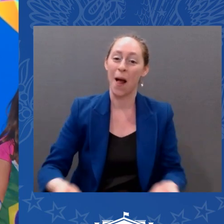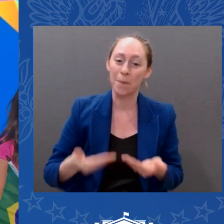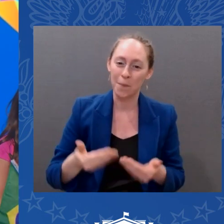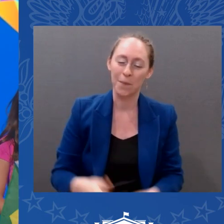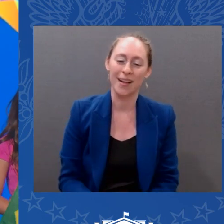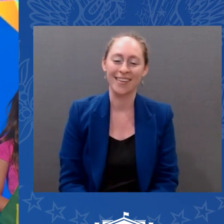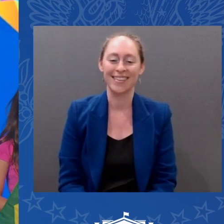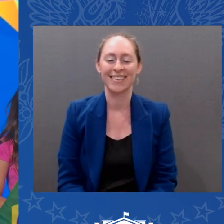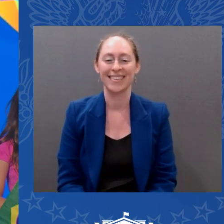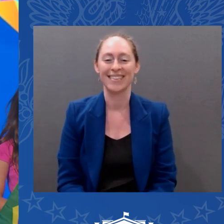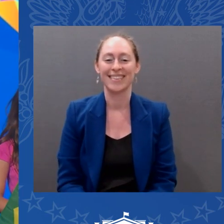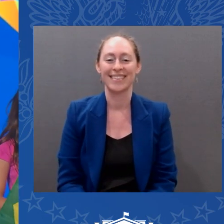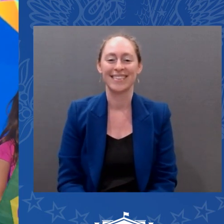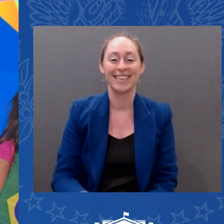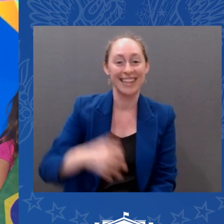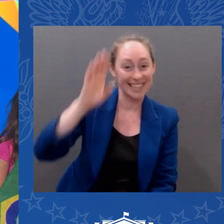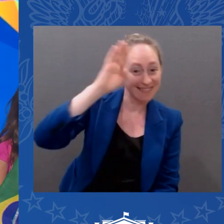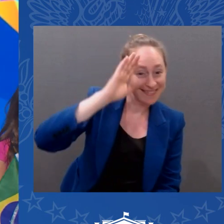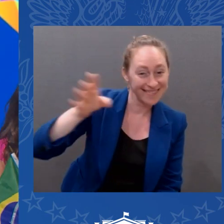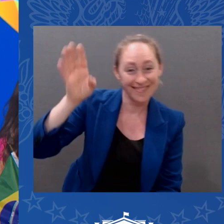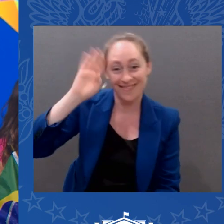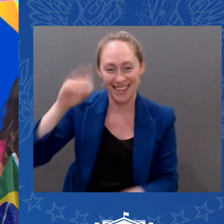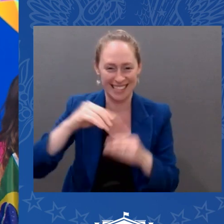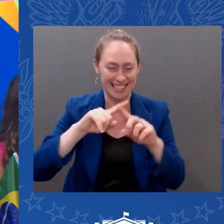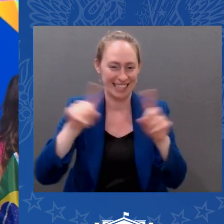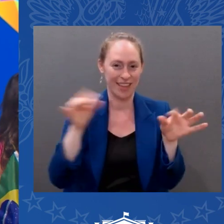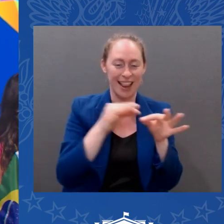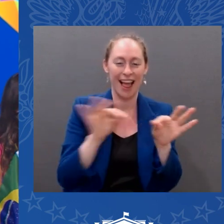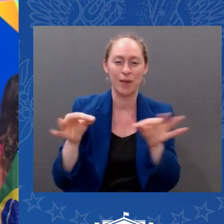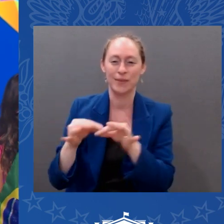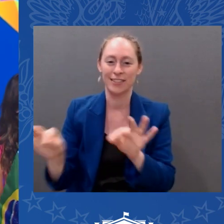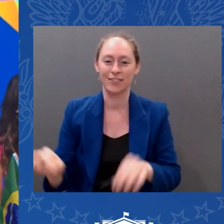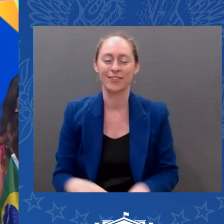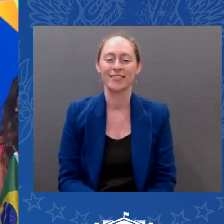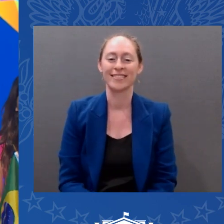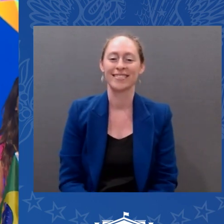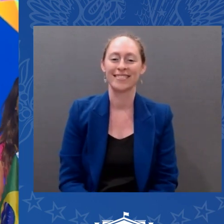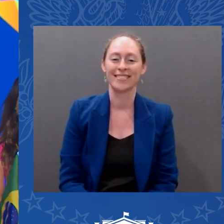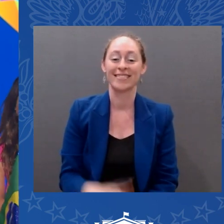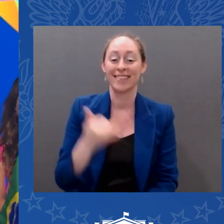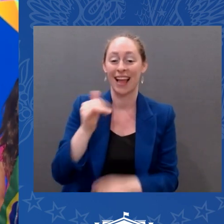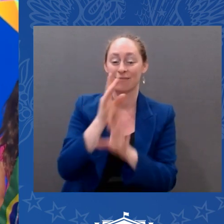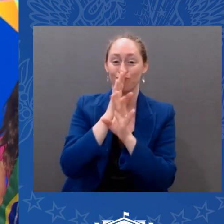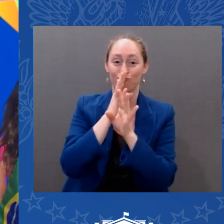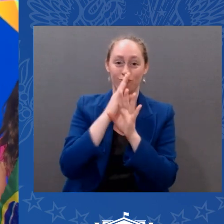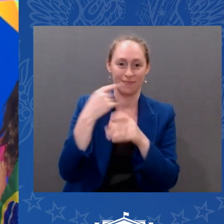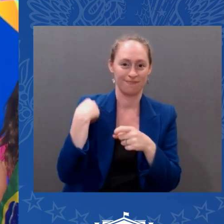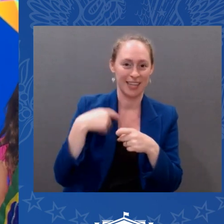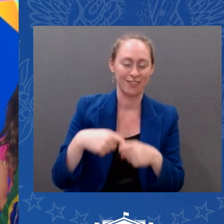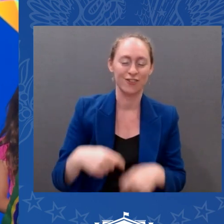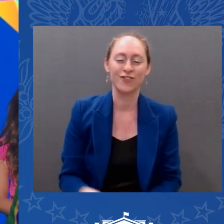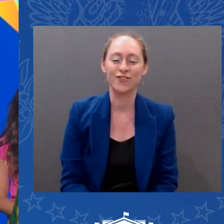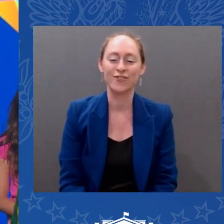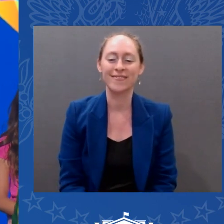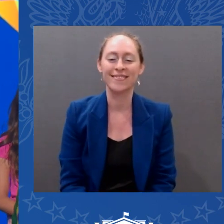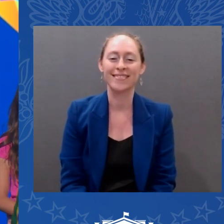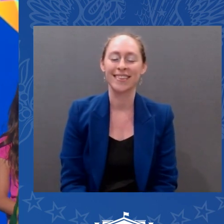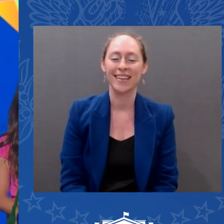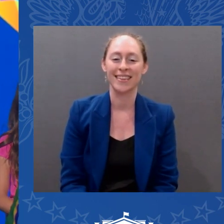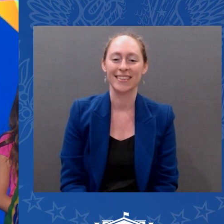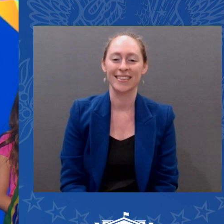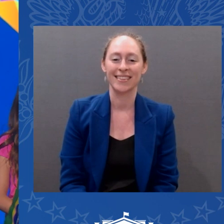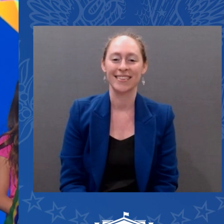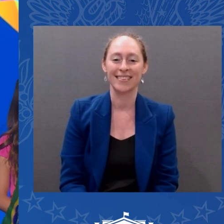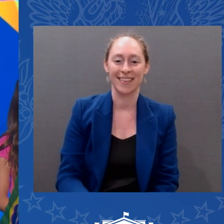hometown, El Pueblo de Nuestra Señora, la Reina de Los Ángeles de Portiúncula, or as we just call it, L.A., a city of